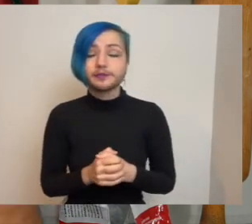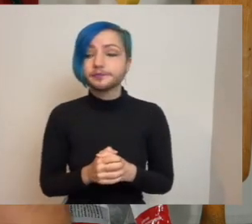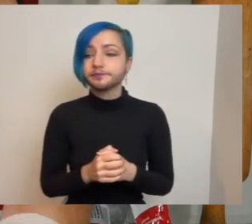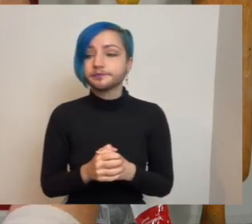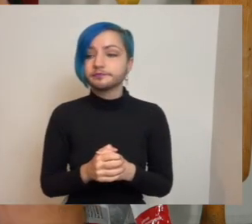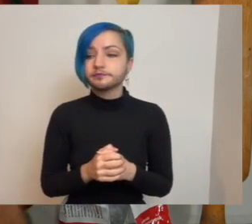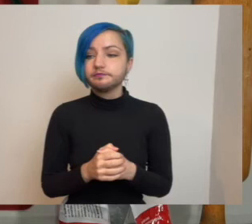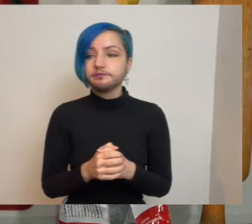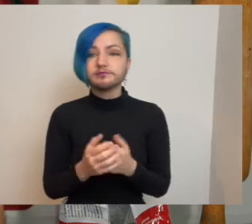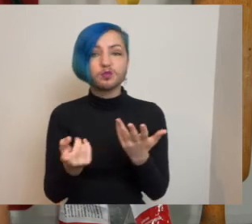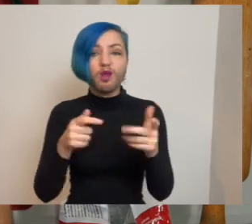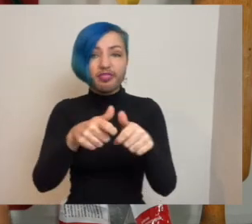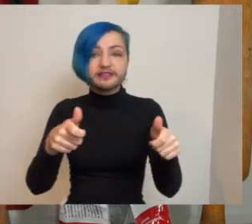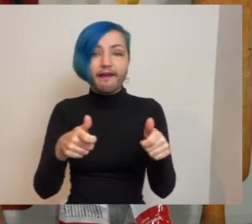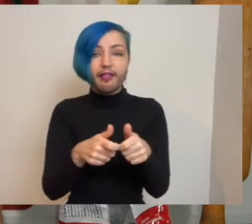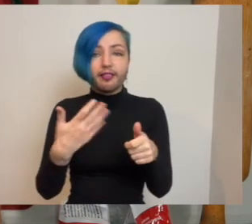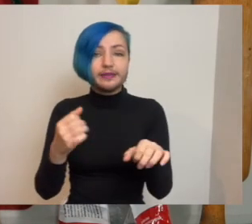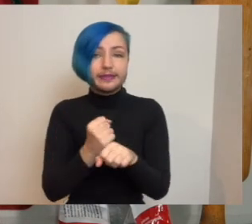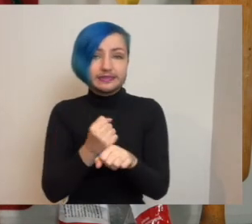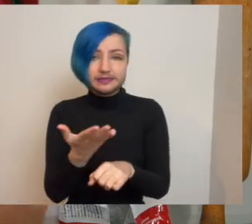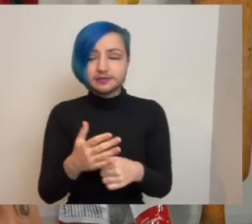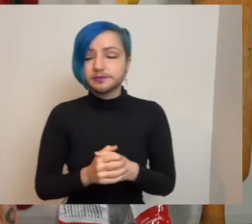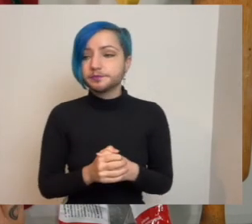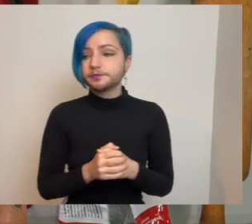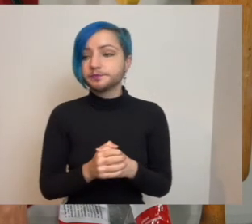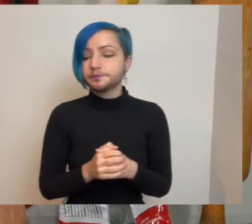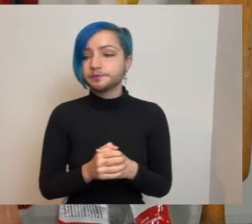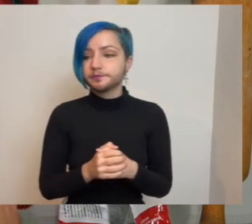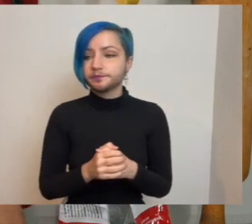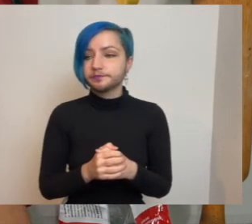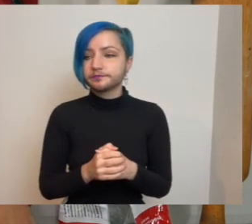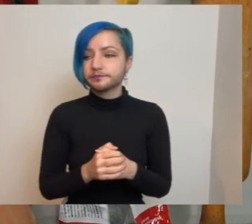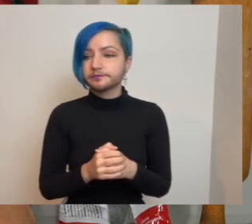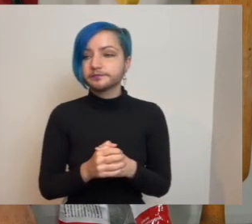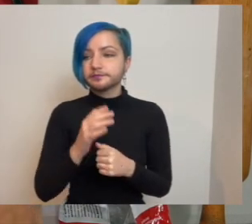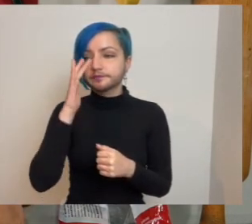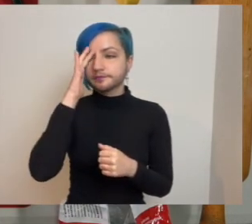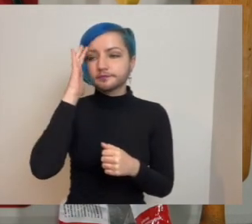some other kind of tiles that I made. So it's sort of